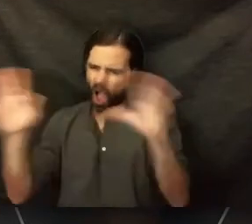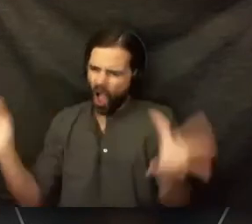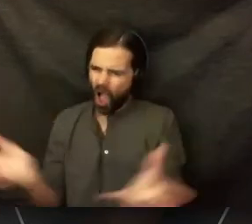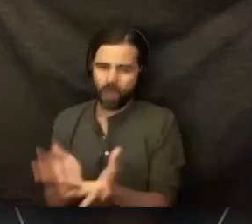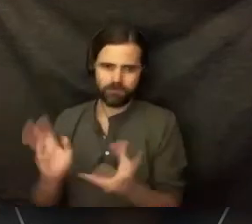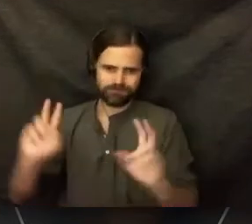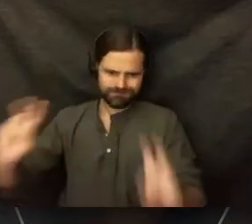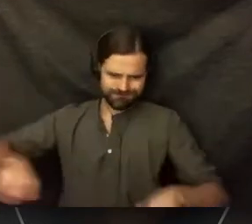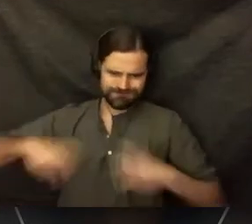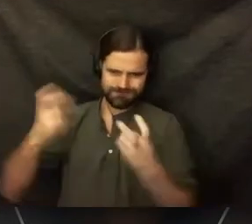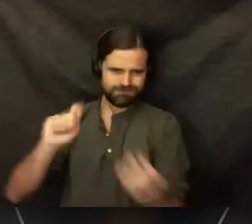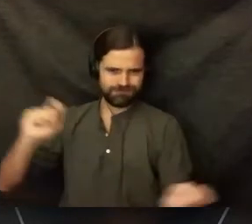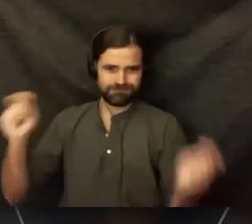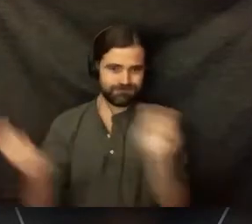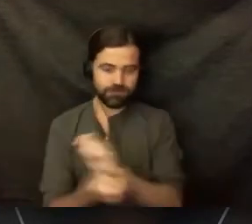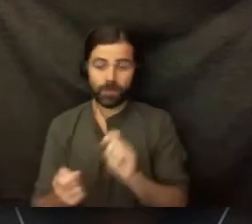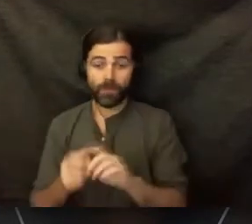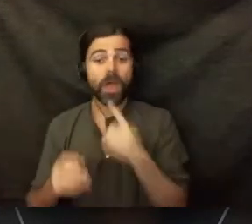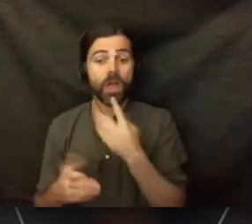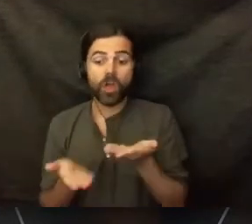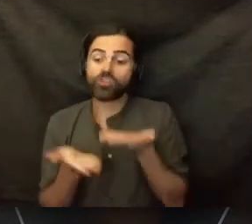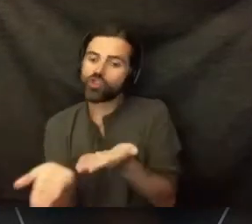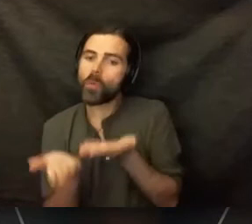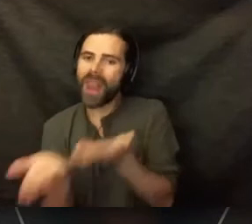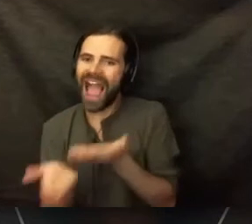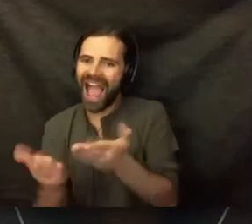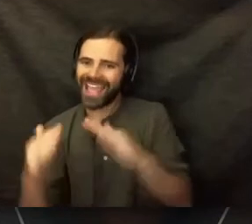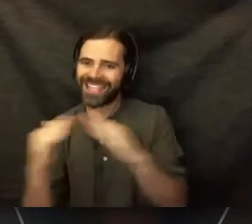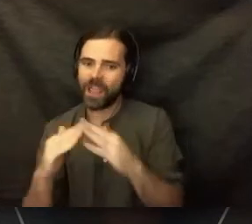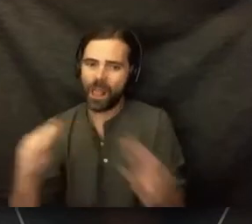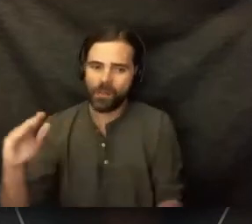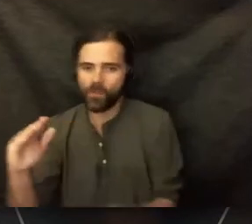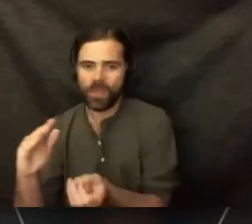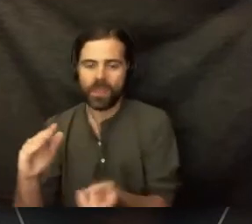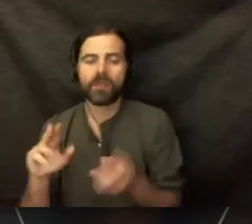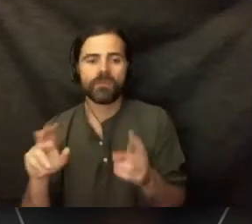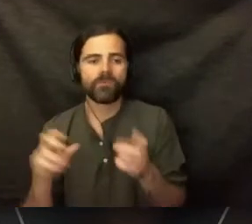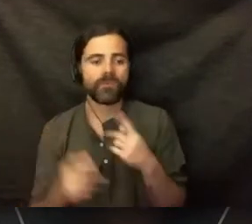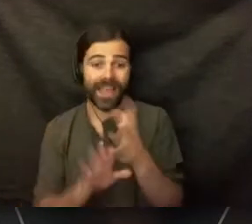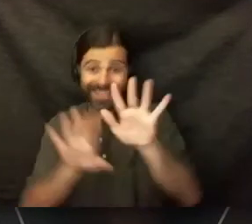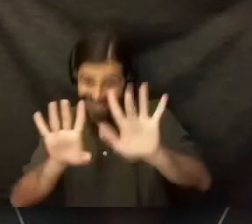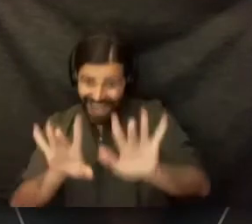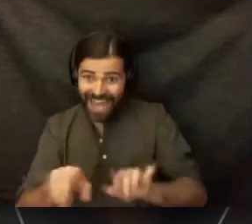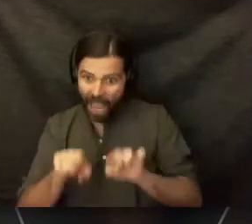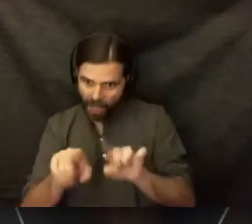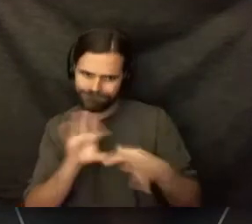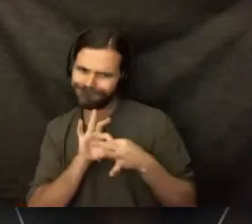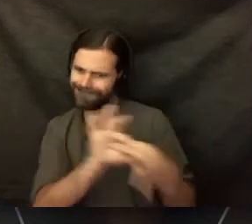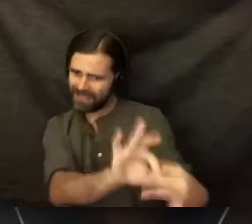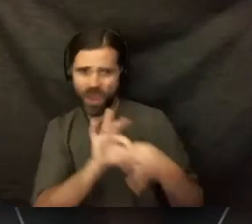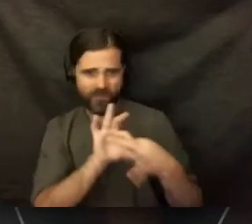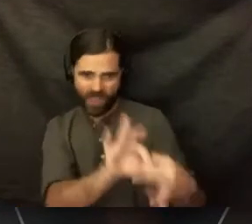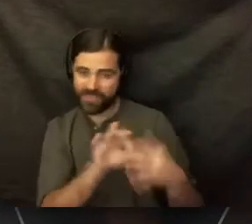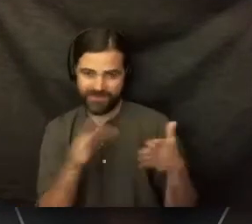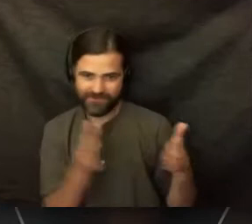financial products linking the supply and demand of capital in new ways, data-driven, and actually creating a new flow of